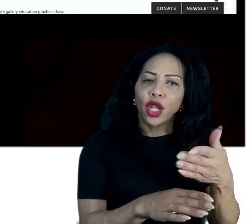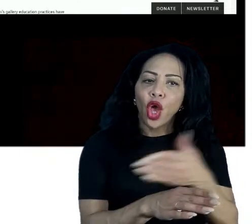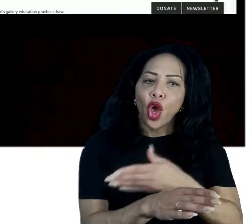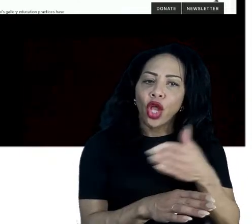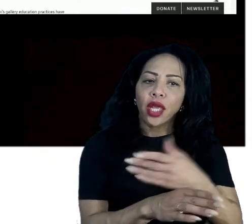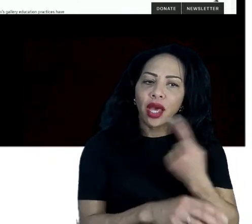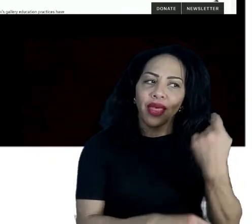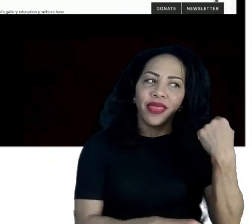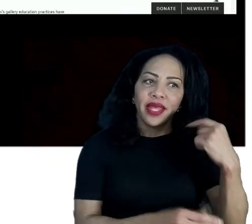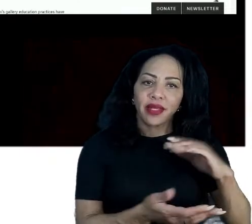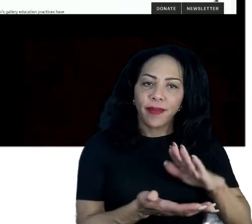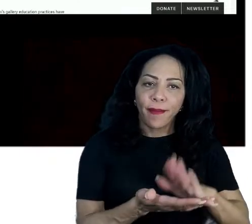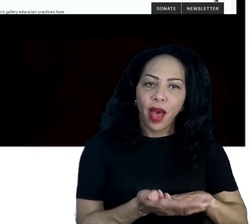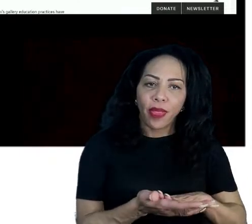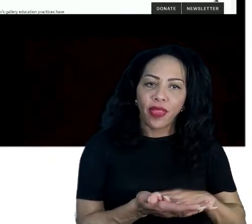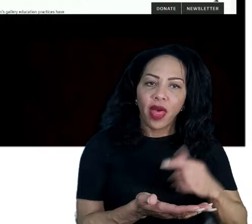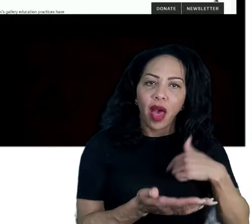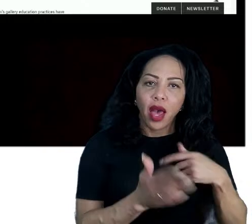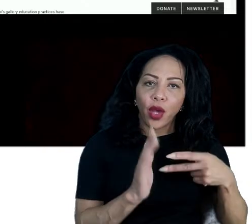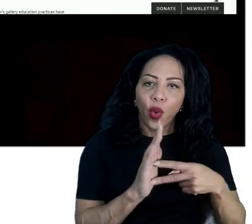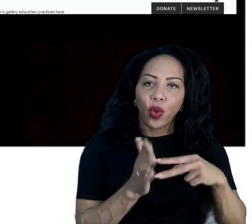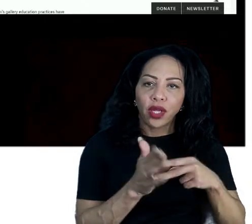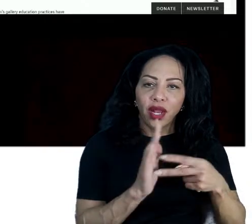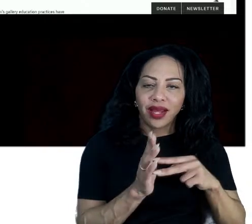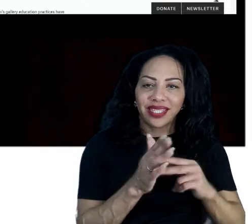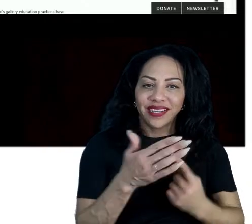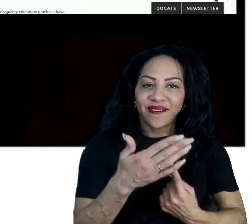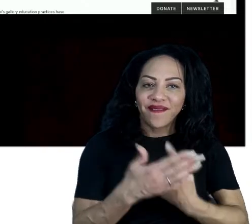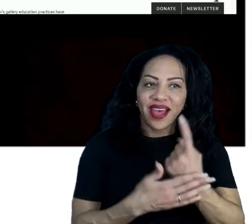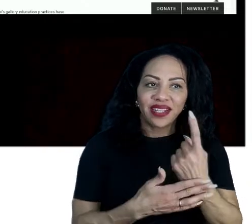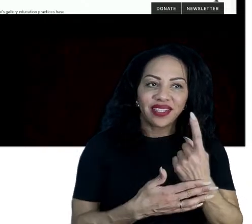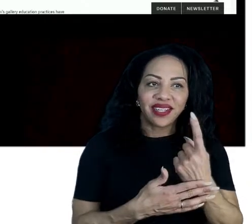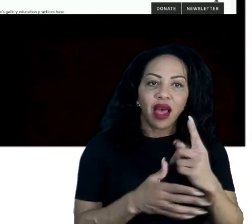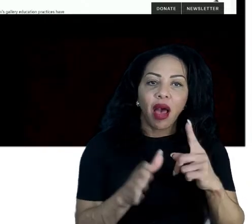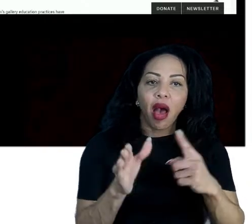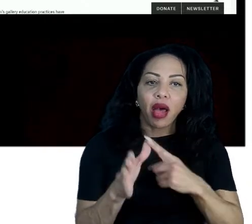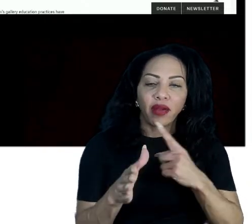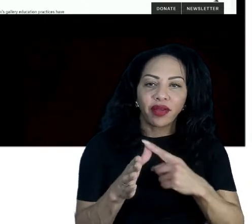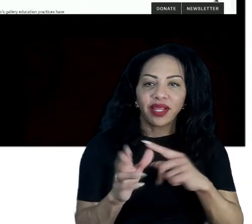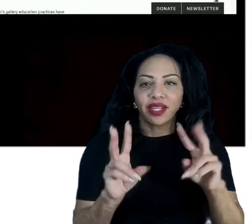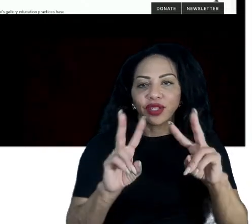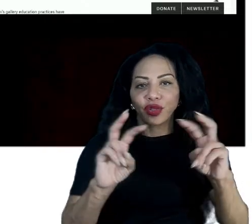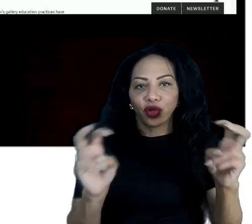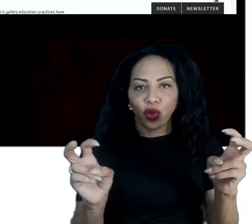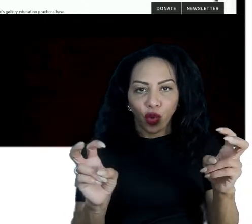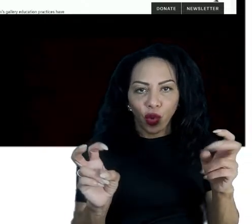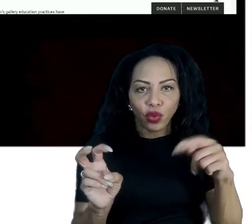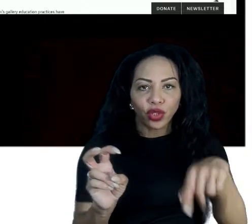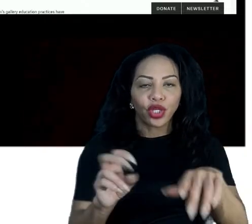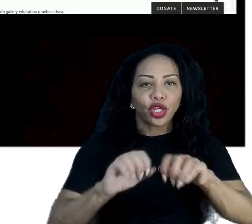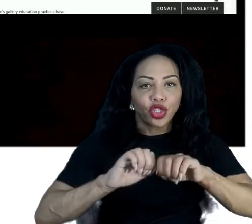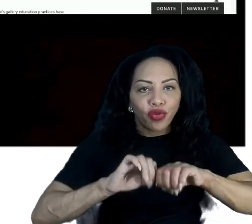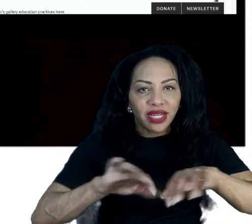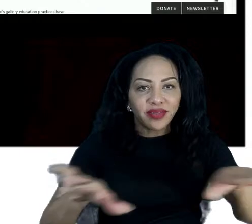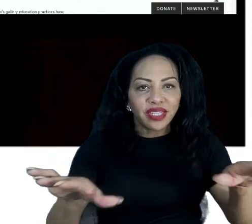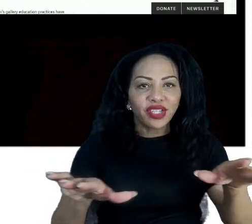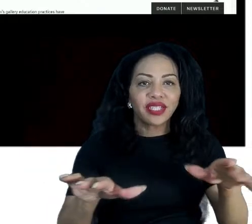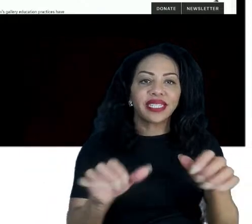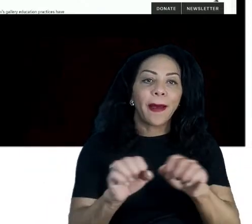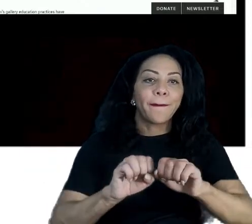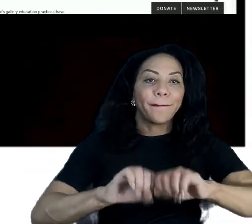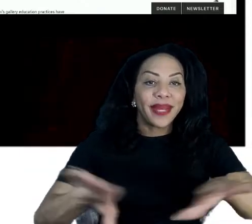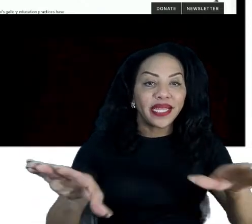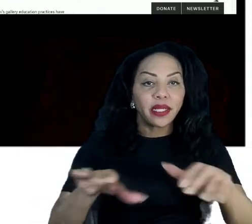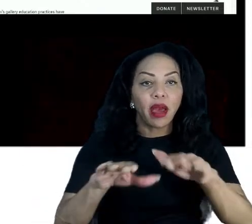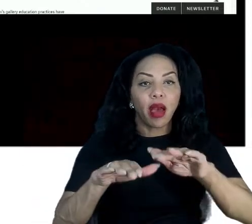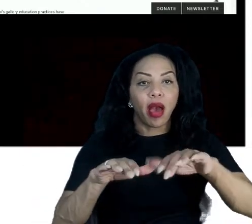organised an event at Arnolfini, which was called Transmissions, a Media Archaeology of Gallery Education. So over 3 days, I